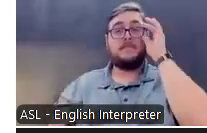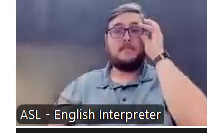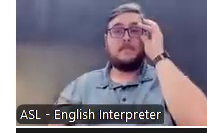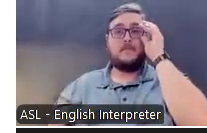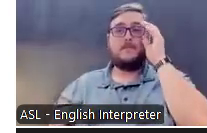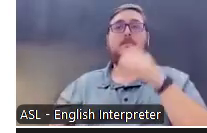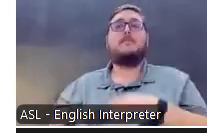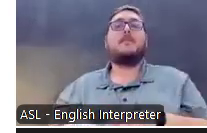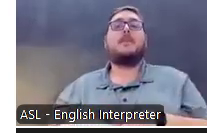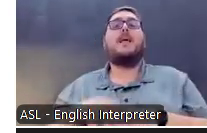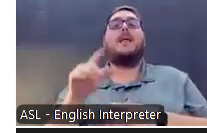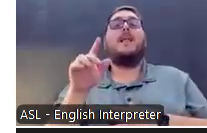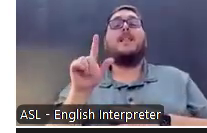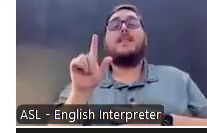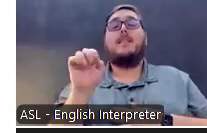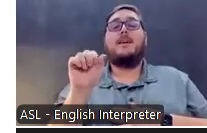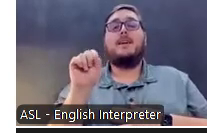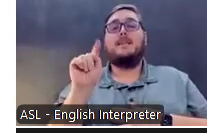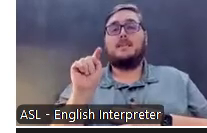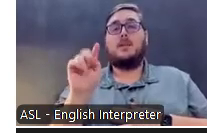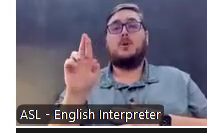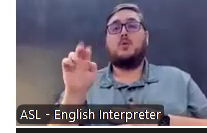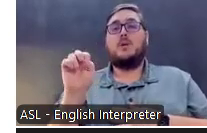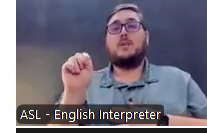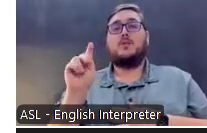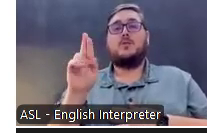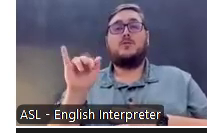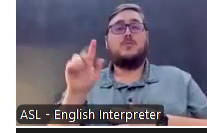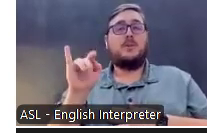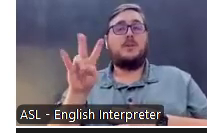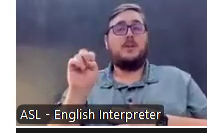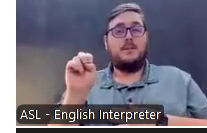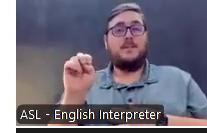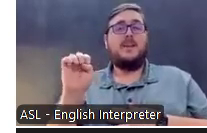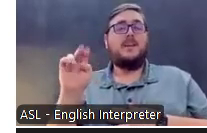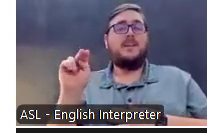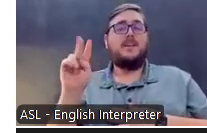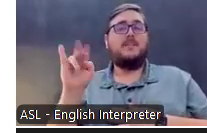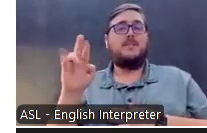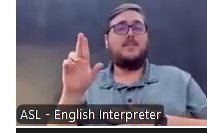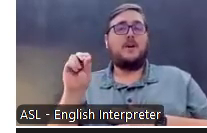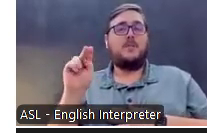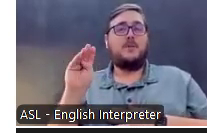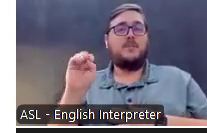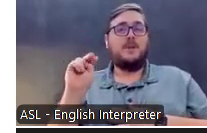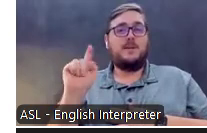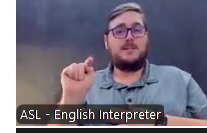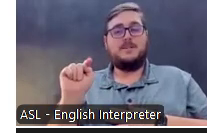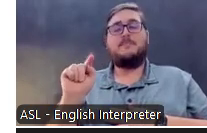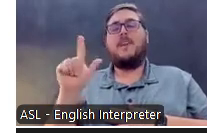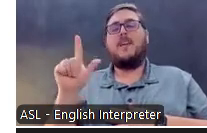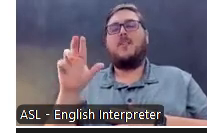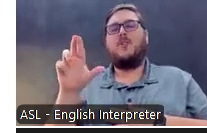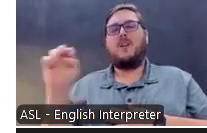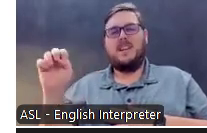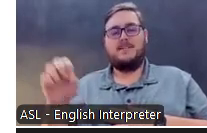Least restrictive environment. This is also known by LRE. Least restrictive environment is that